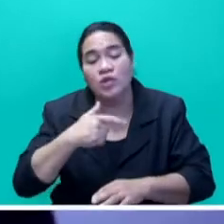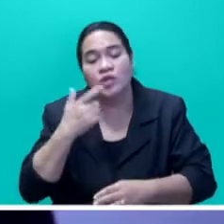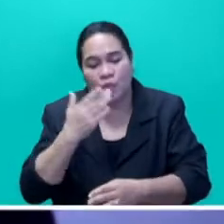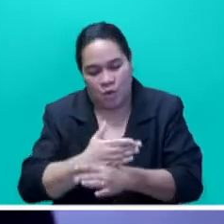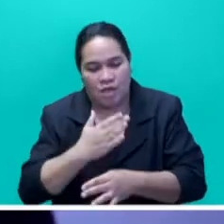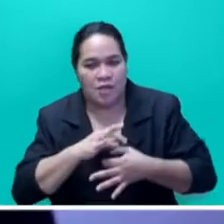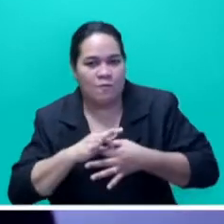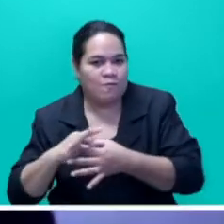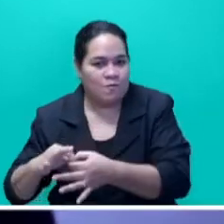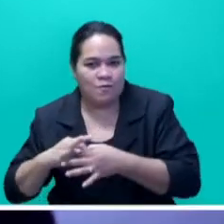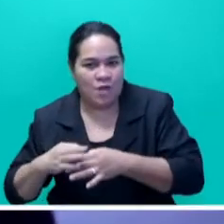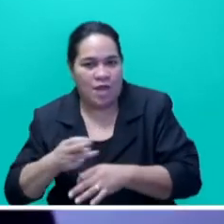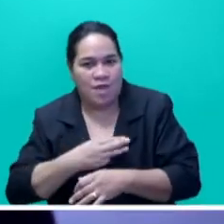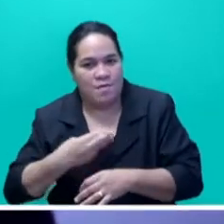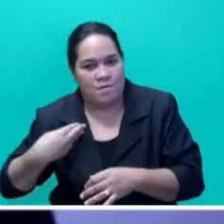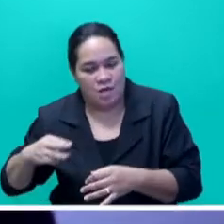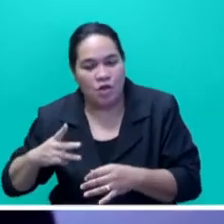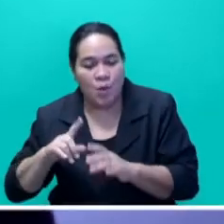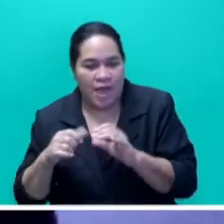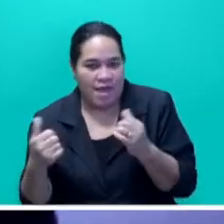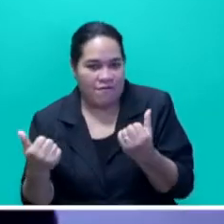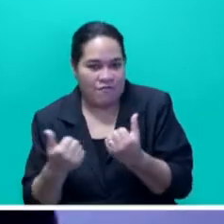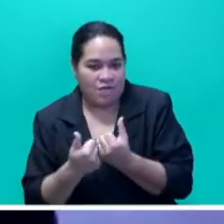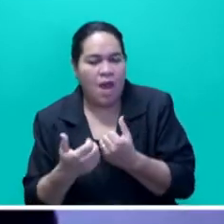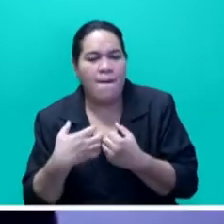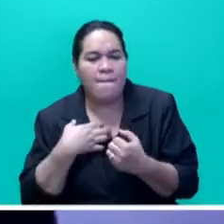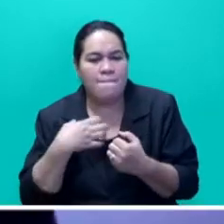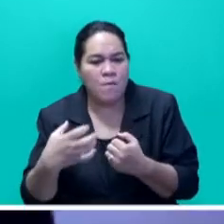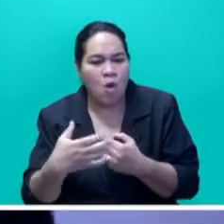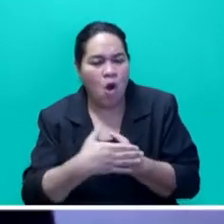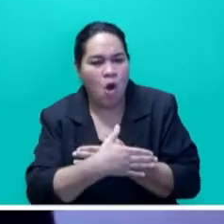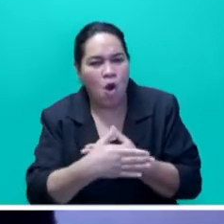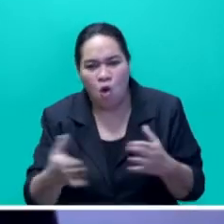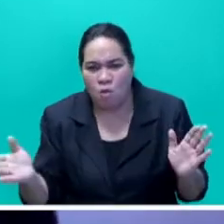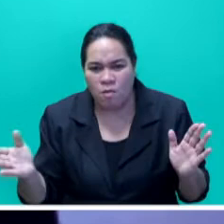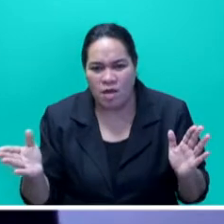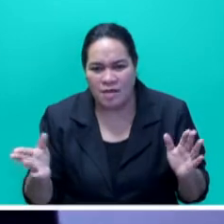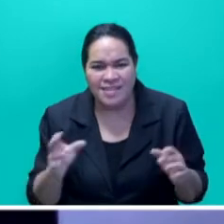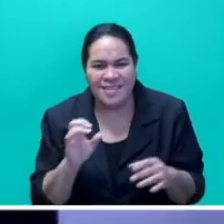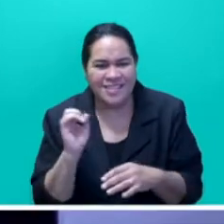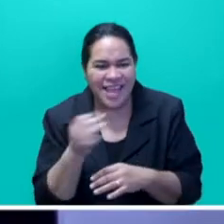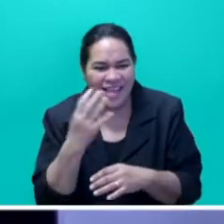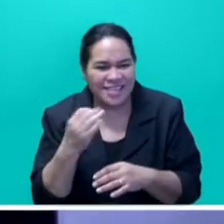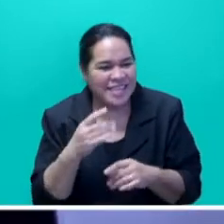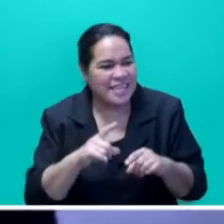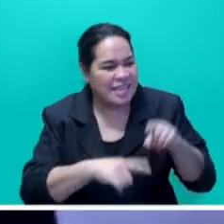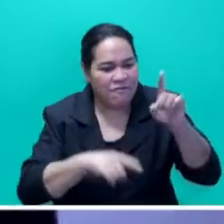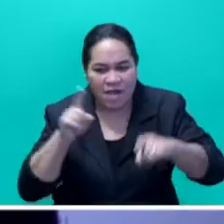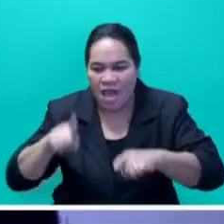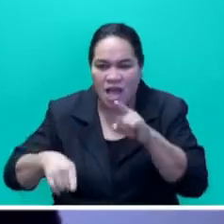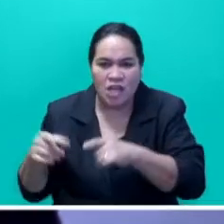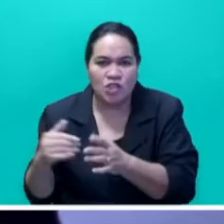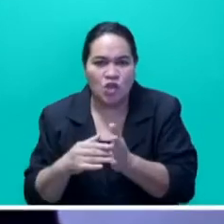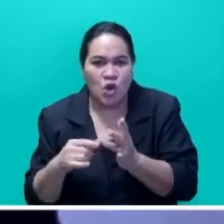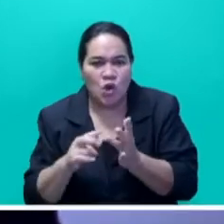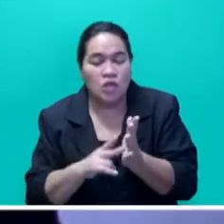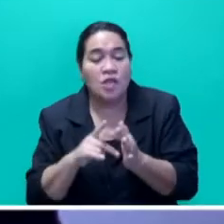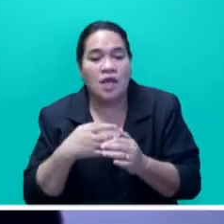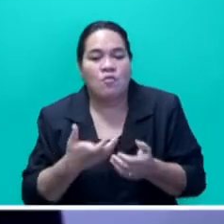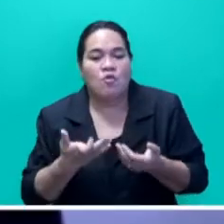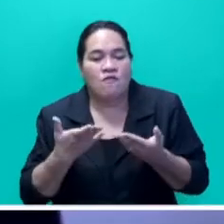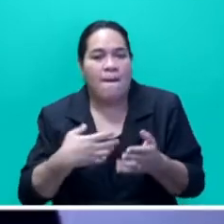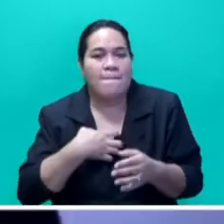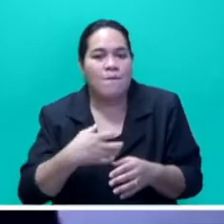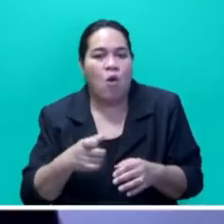ministry, and we've agreed to create more open taxi ranks in different various zones. This will provide more space and